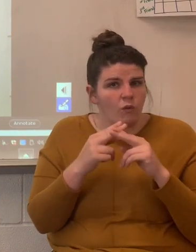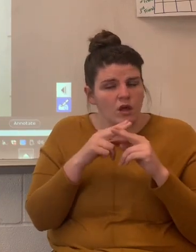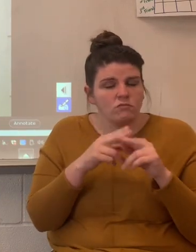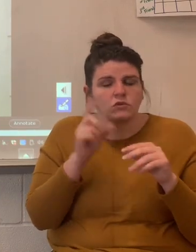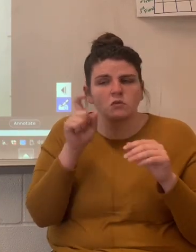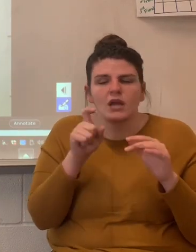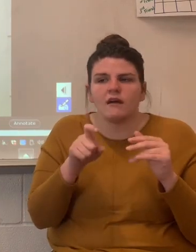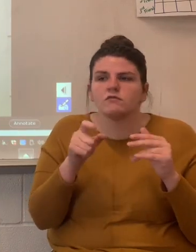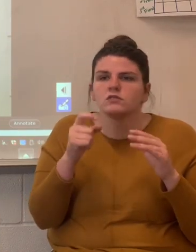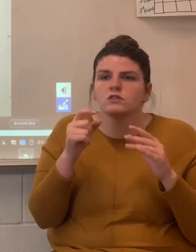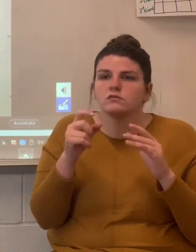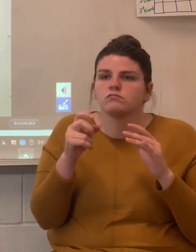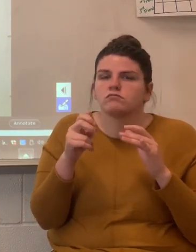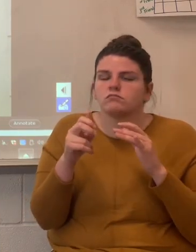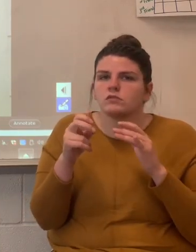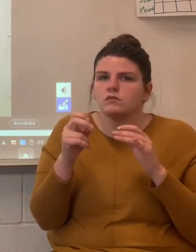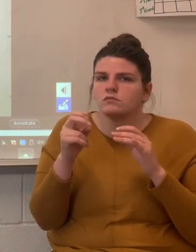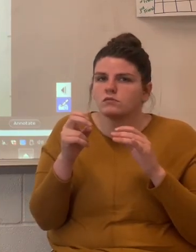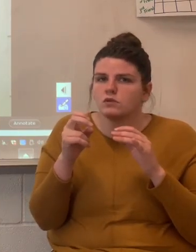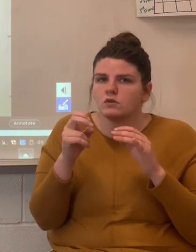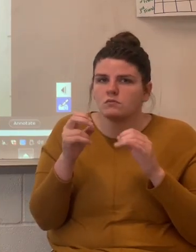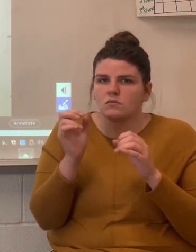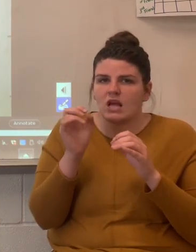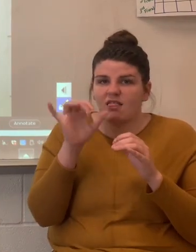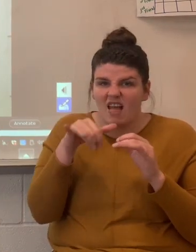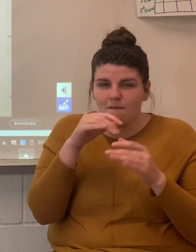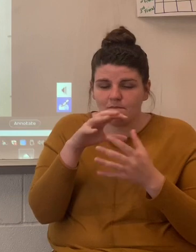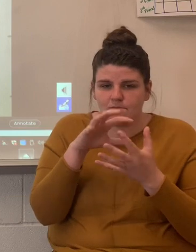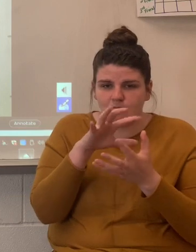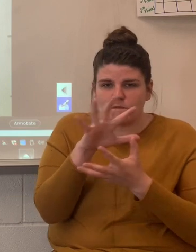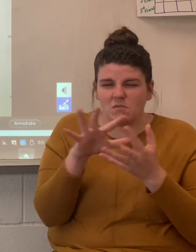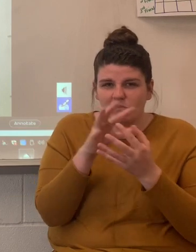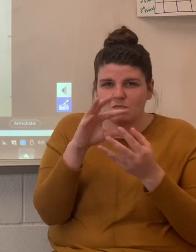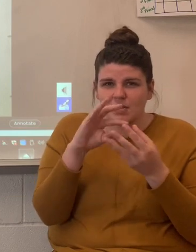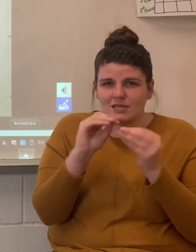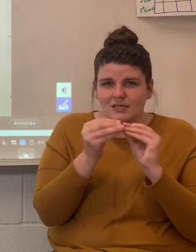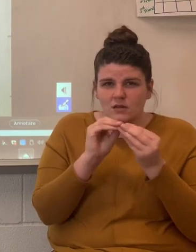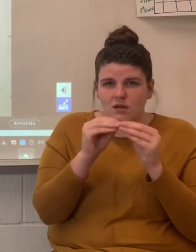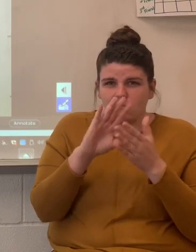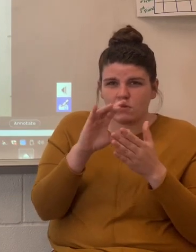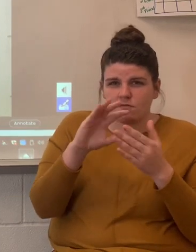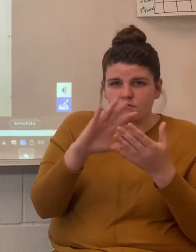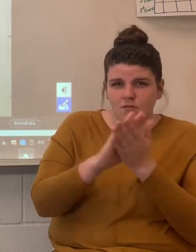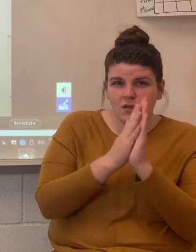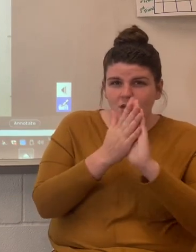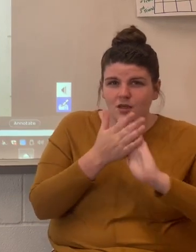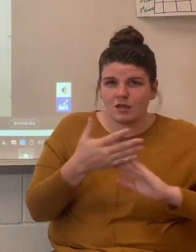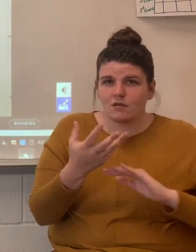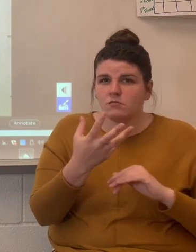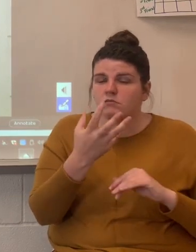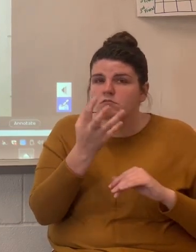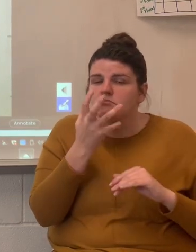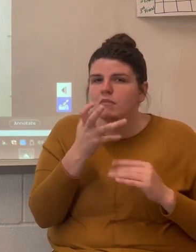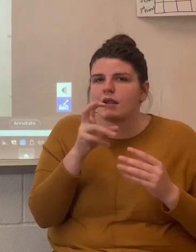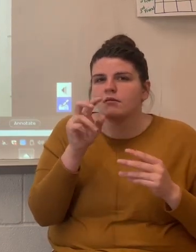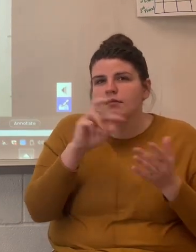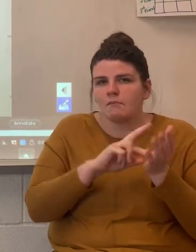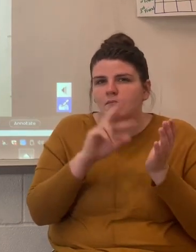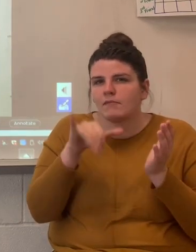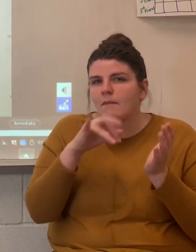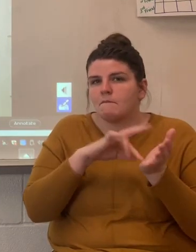So we make our mixed number get mad, we multiply and then add. 2 times 6 is 12, plus 1 is 13, so we